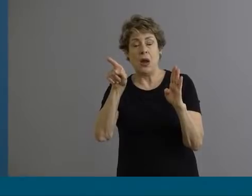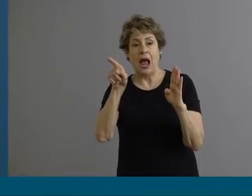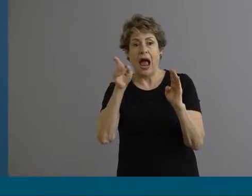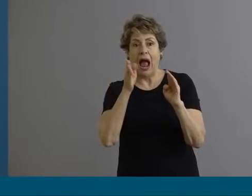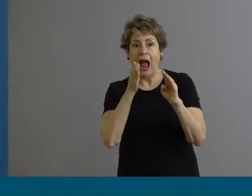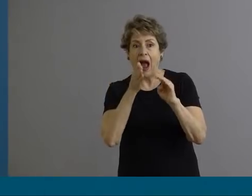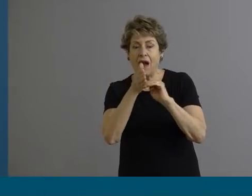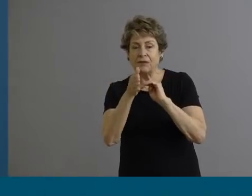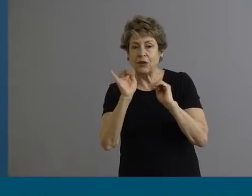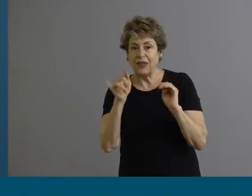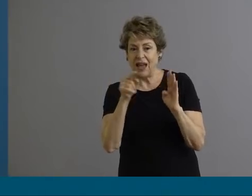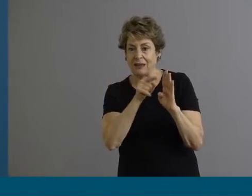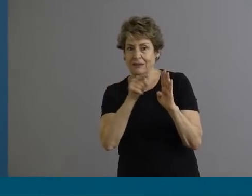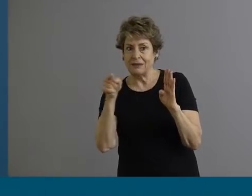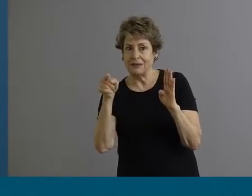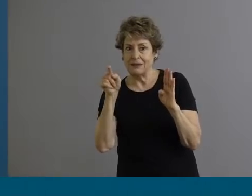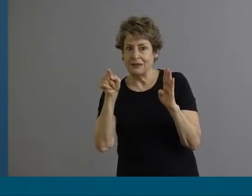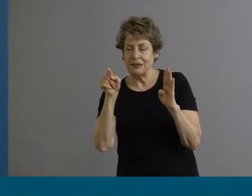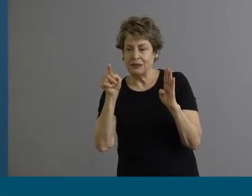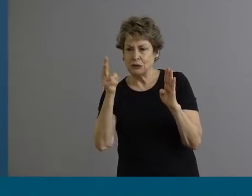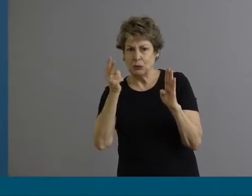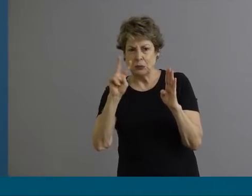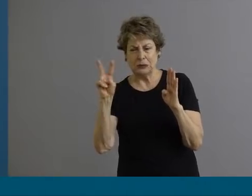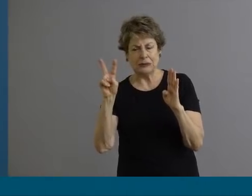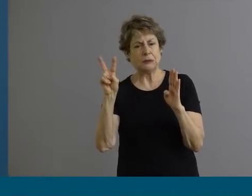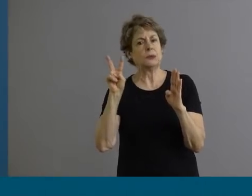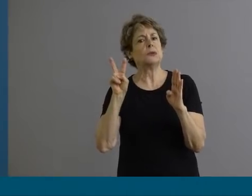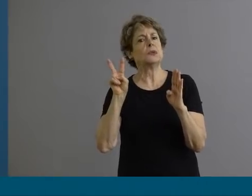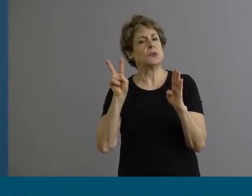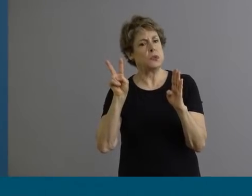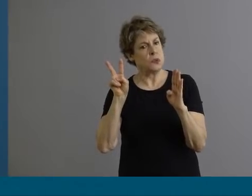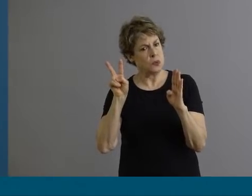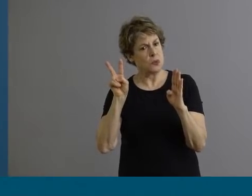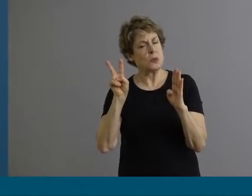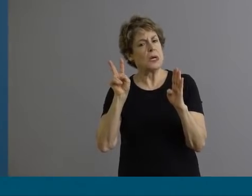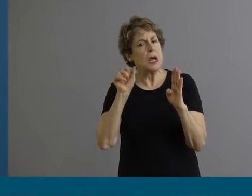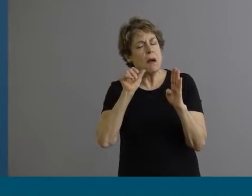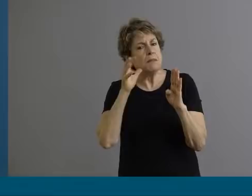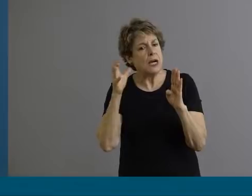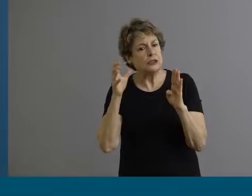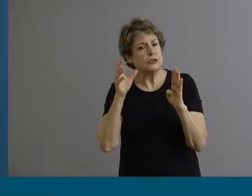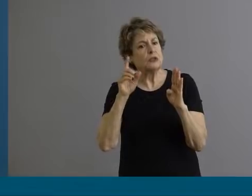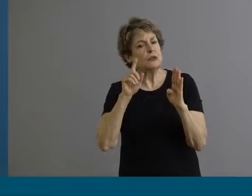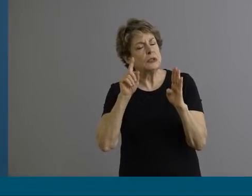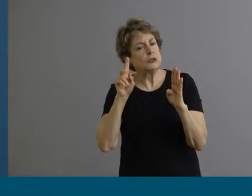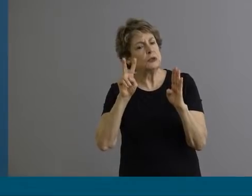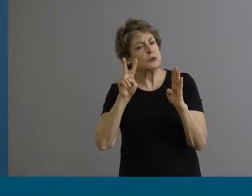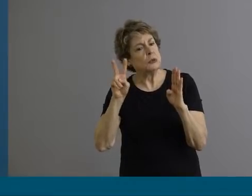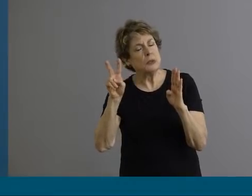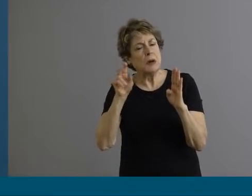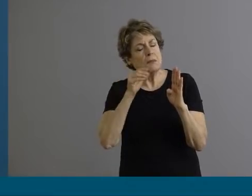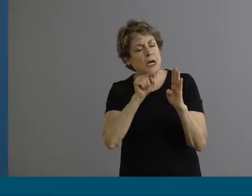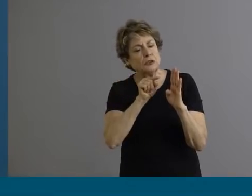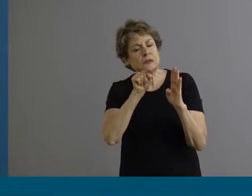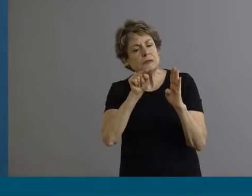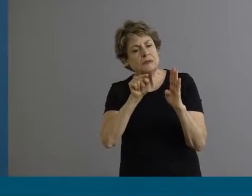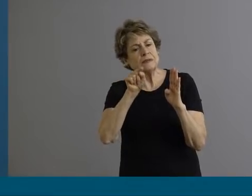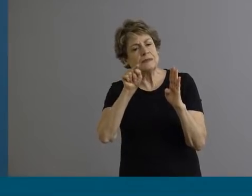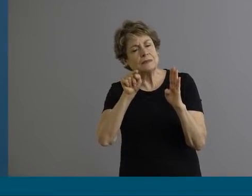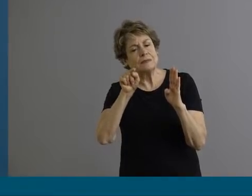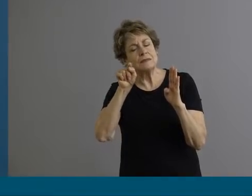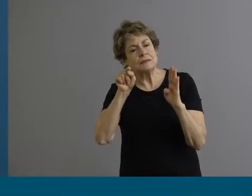had a couple of weeks where there was not much of a rise in cases, and then you see a